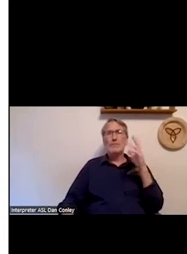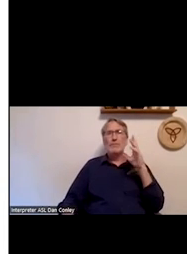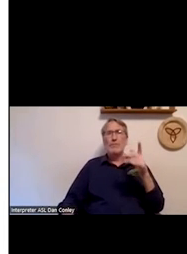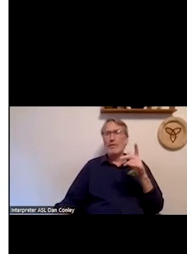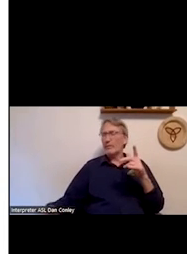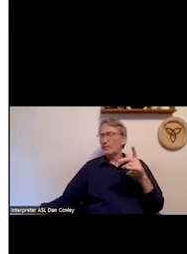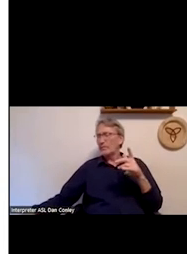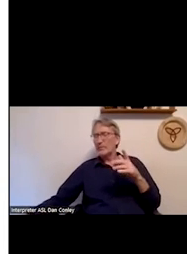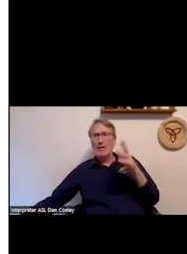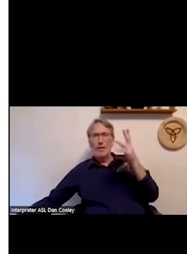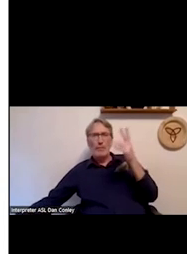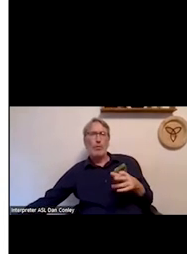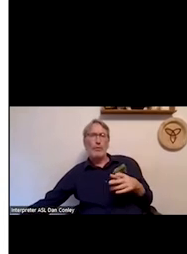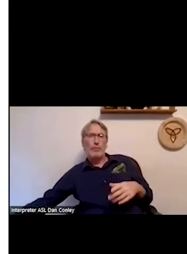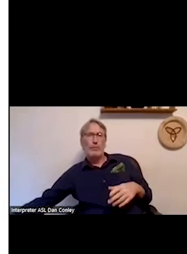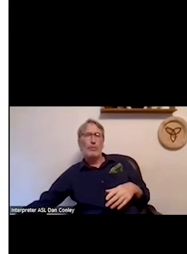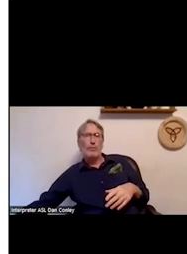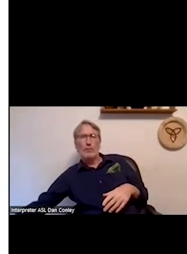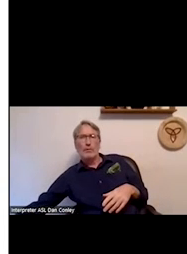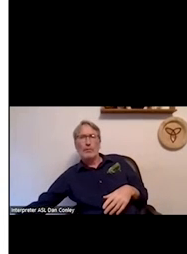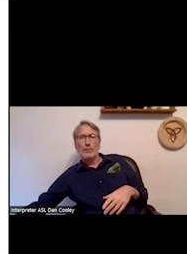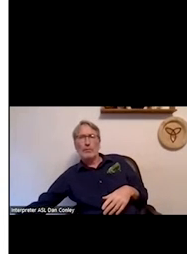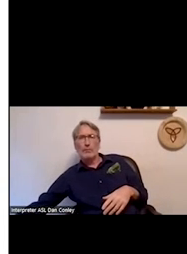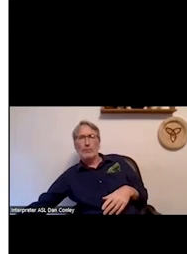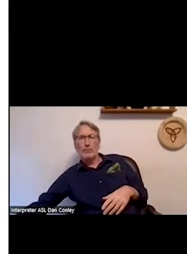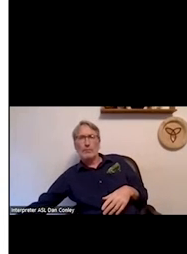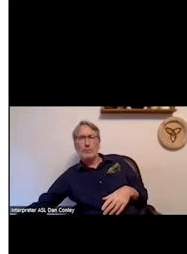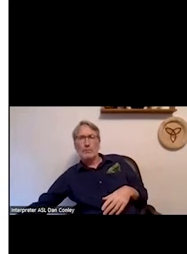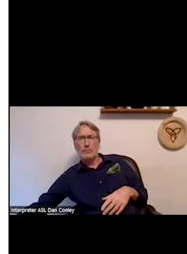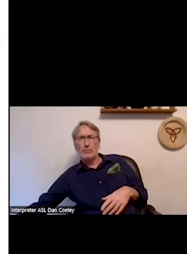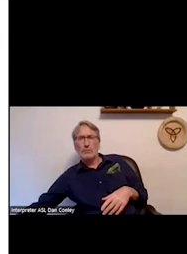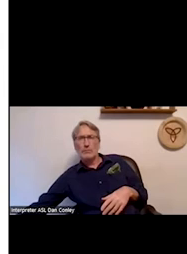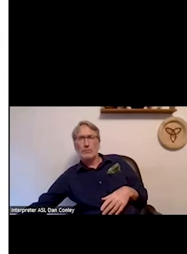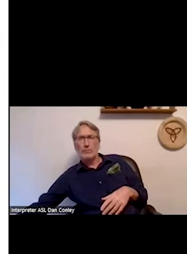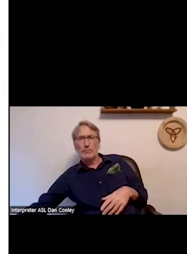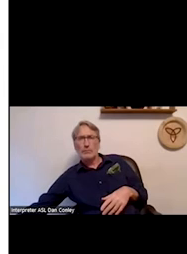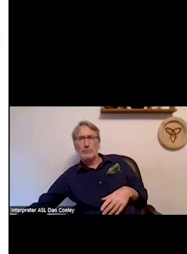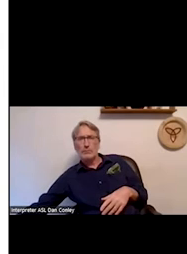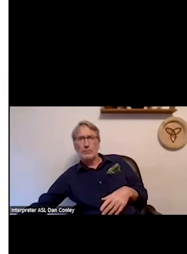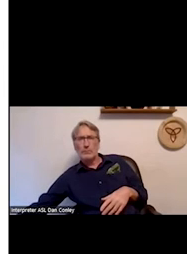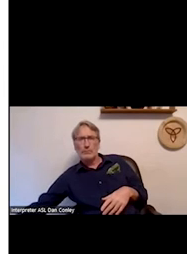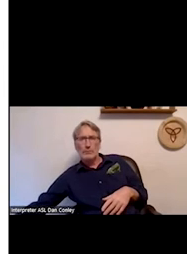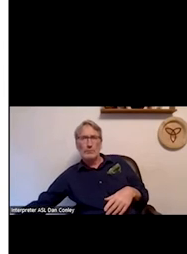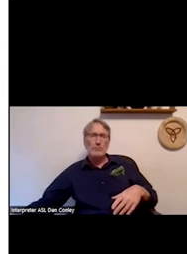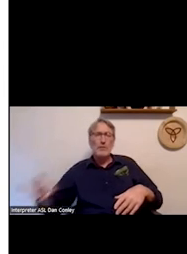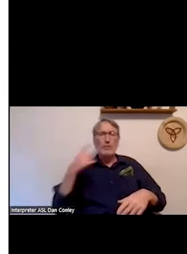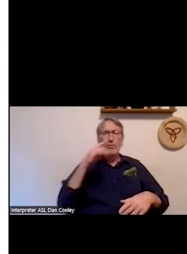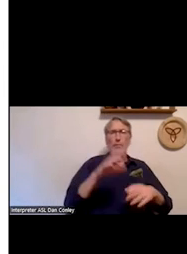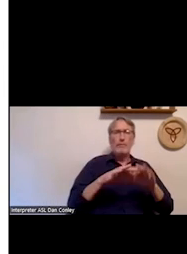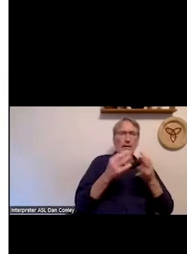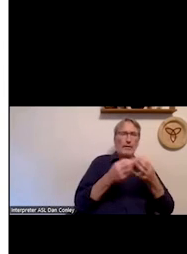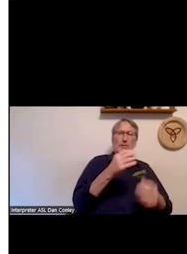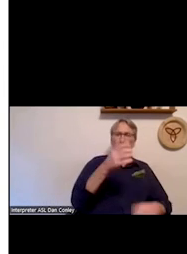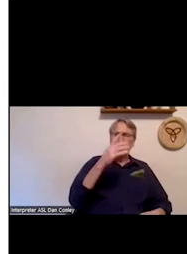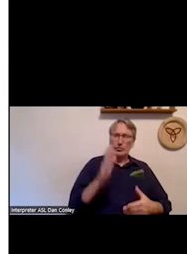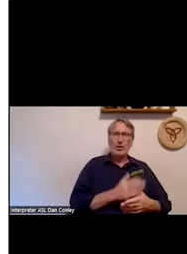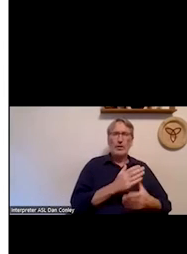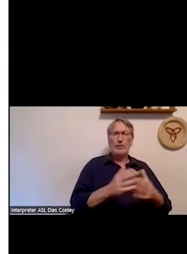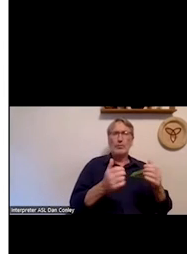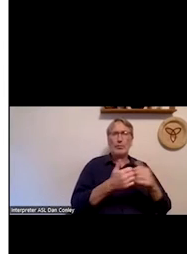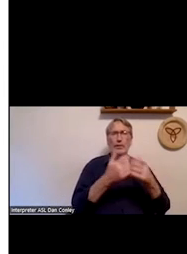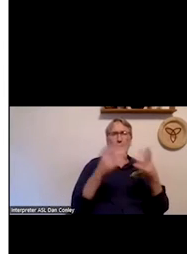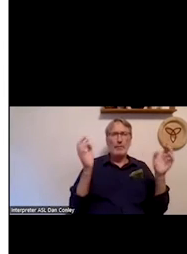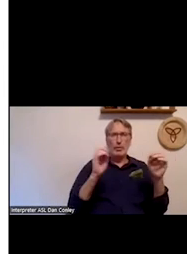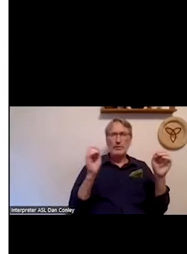developed both for families, but also for practices and other healthcare professionals to share with families and assist them planning for emergencies